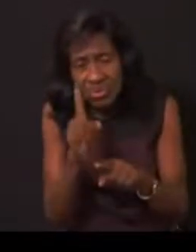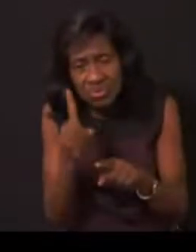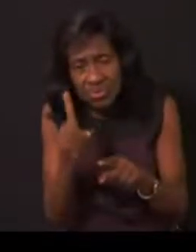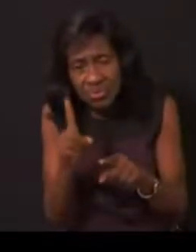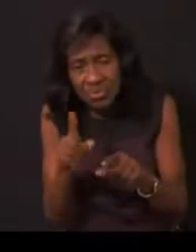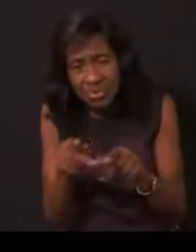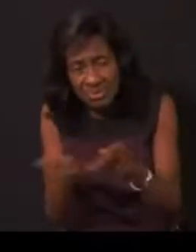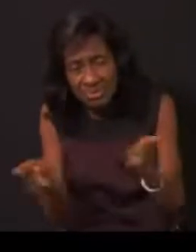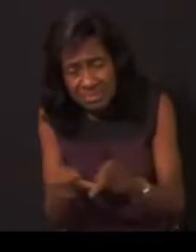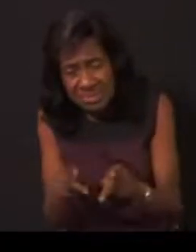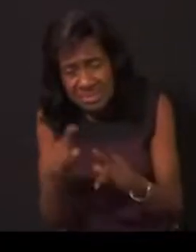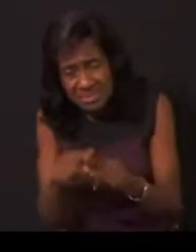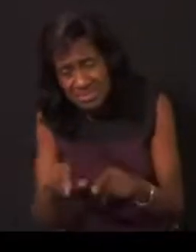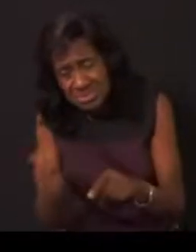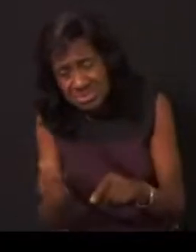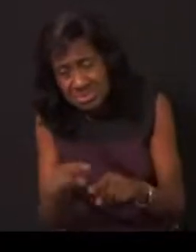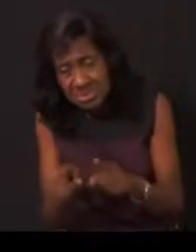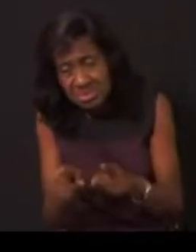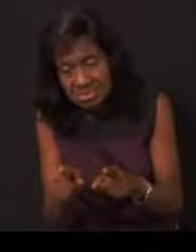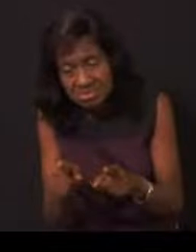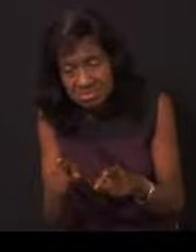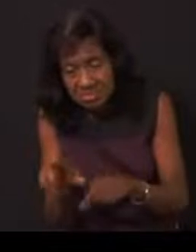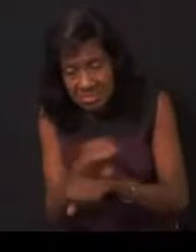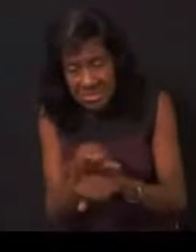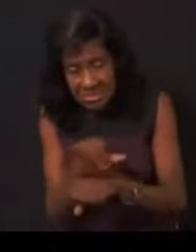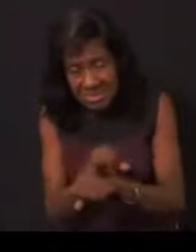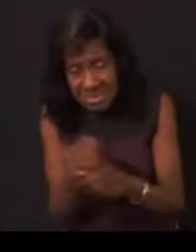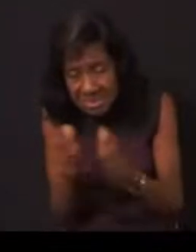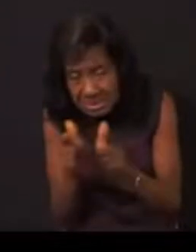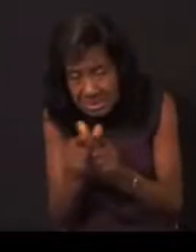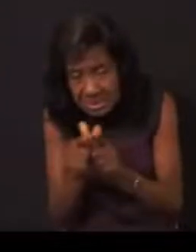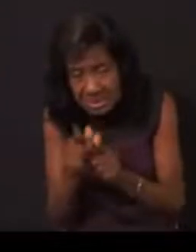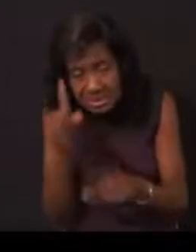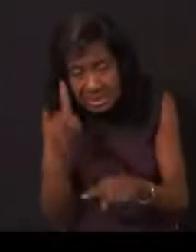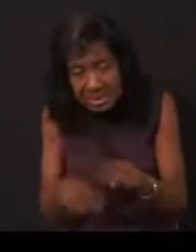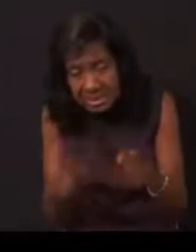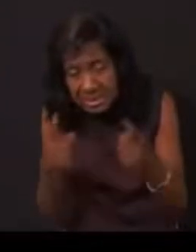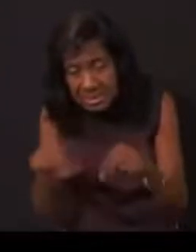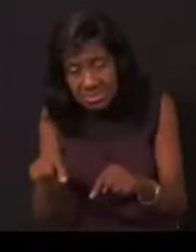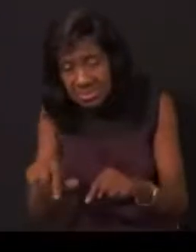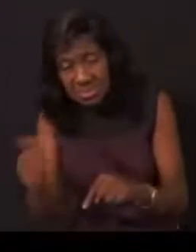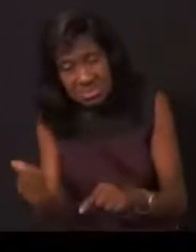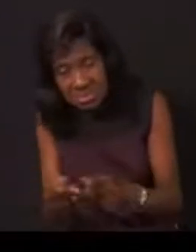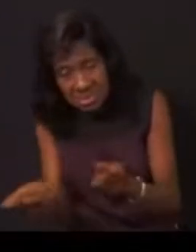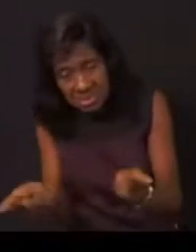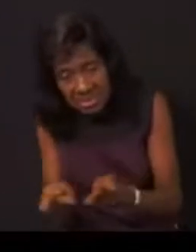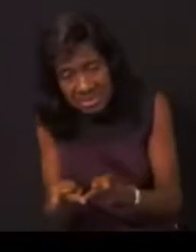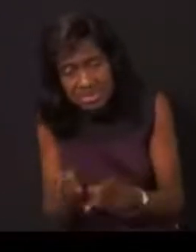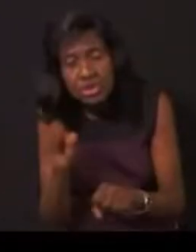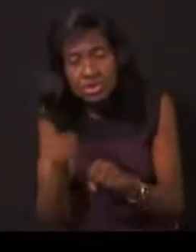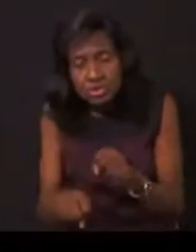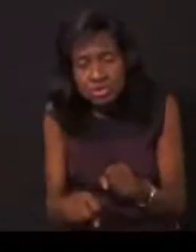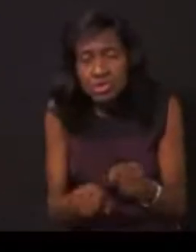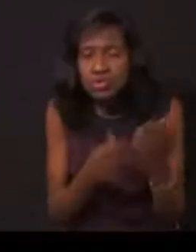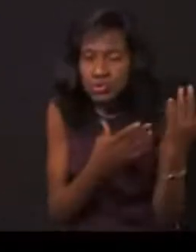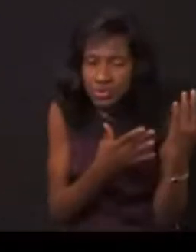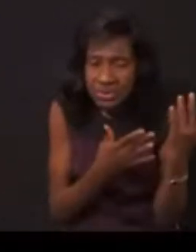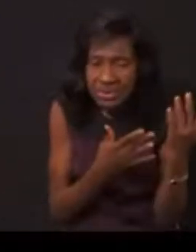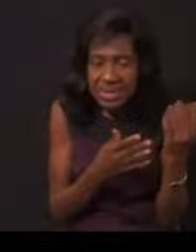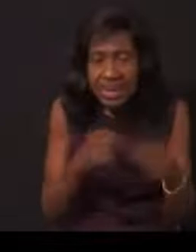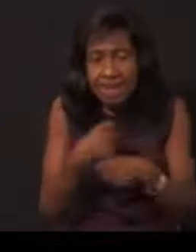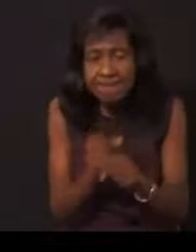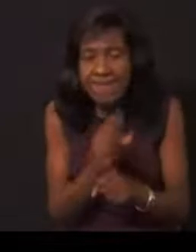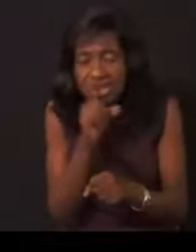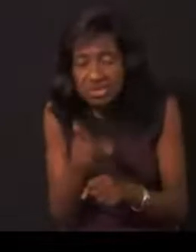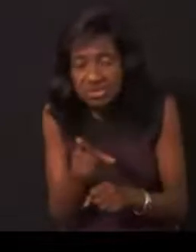as Cayman have to go? Which is why we've taken this cautious approach and making sure that our vaccination uptake has been at